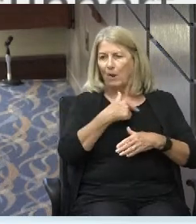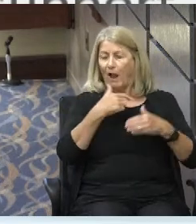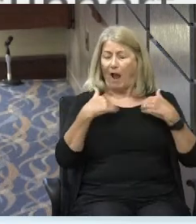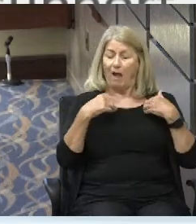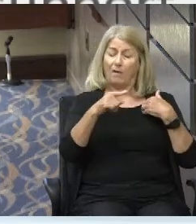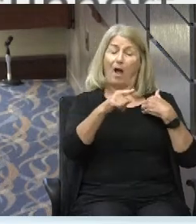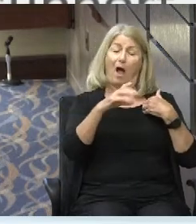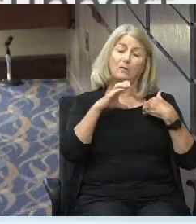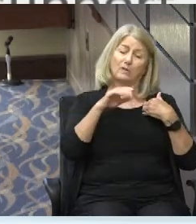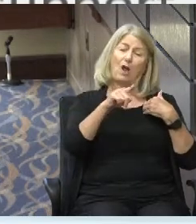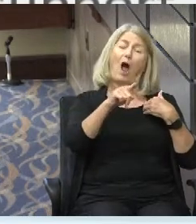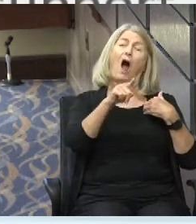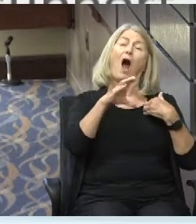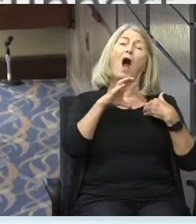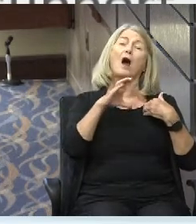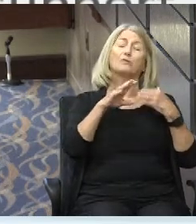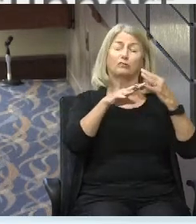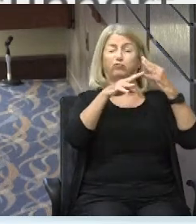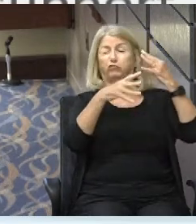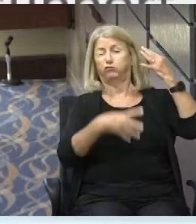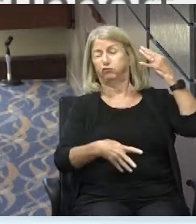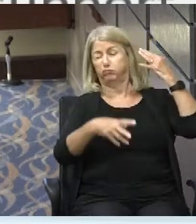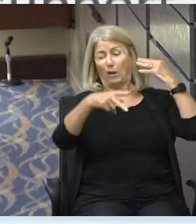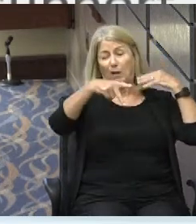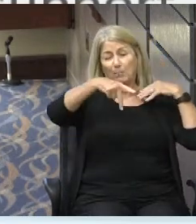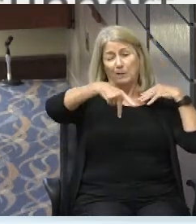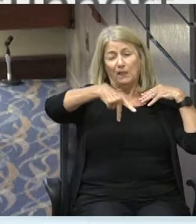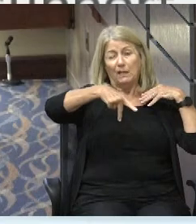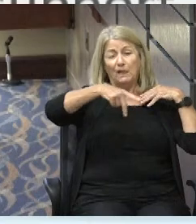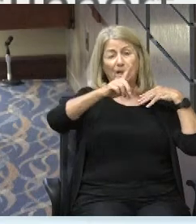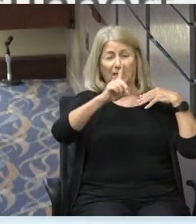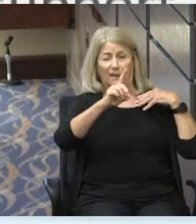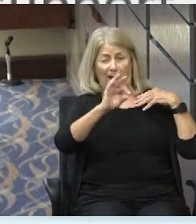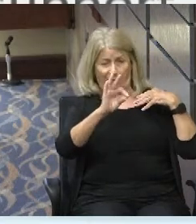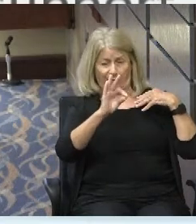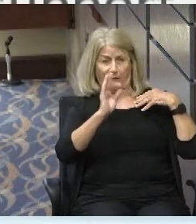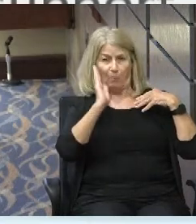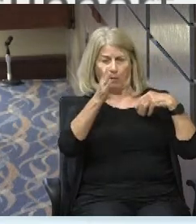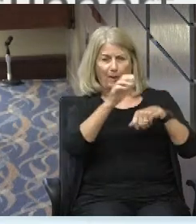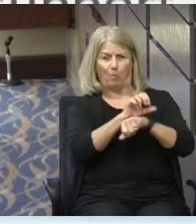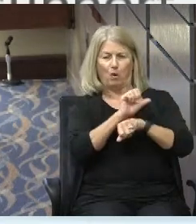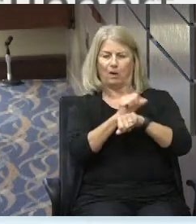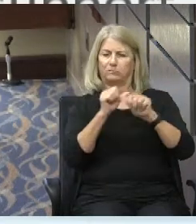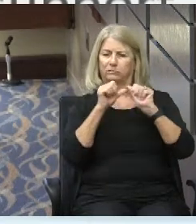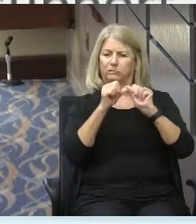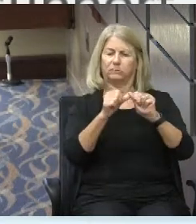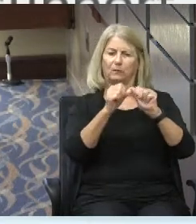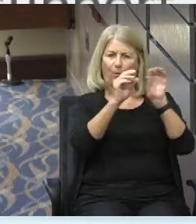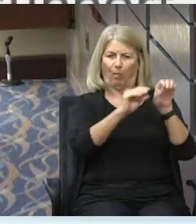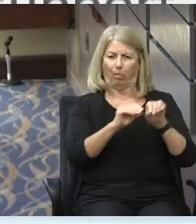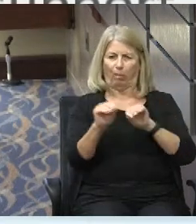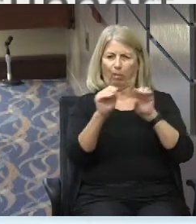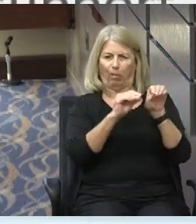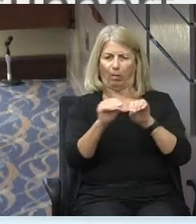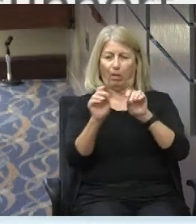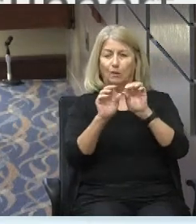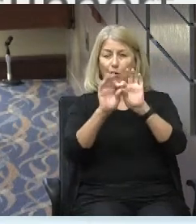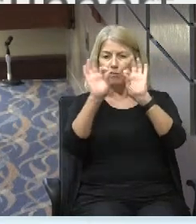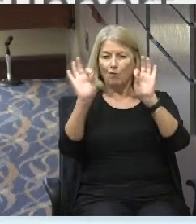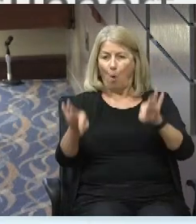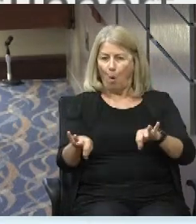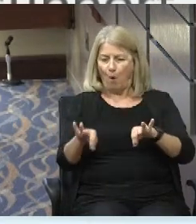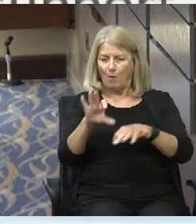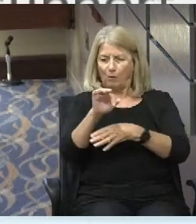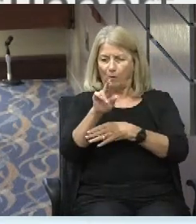hundreds of PDFs on our current website. And so we will be working continuously to get those moved over into a forms format. And that